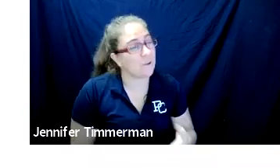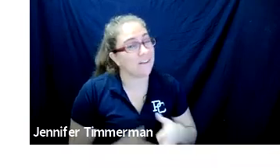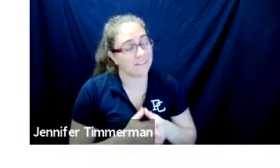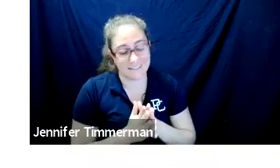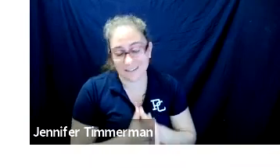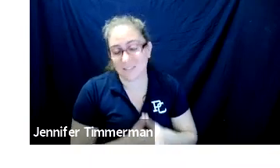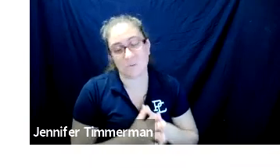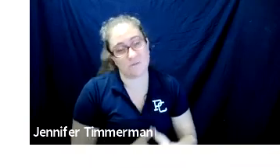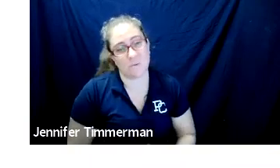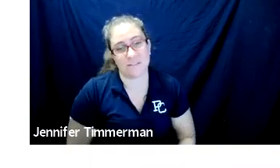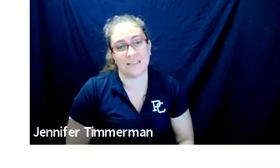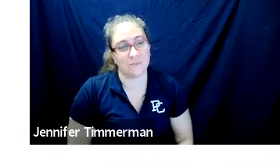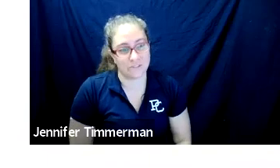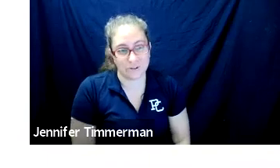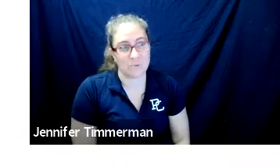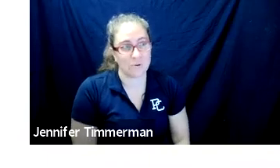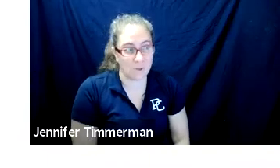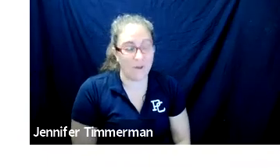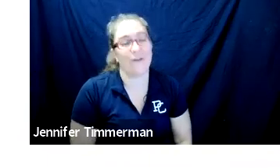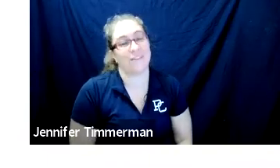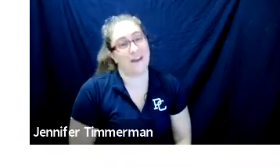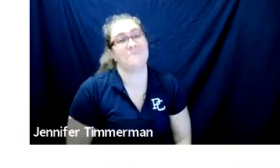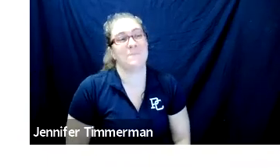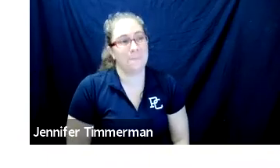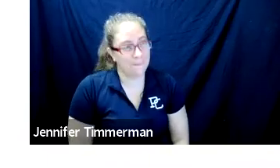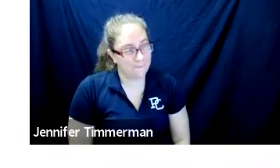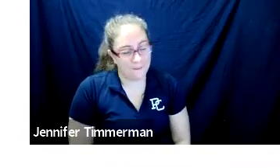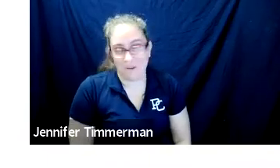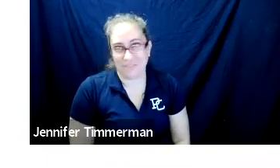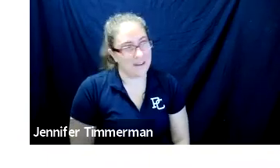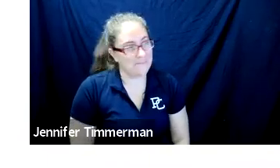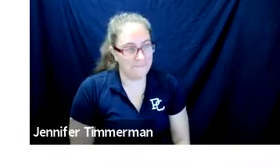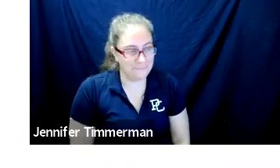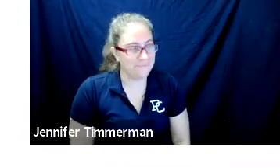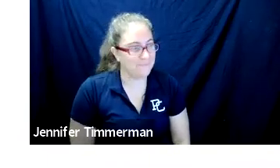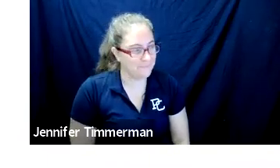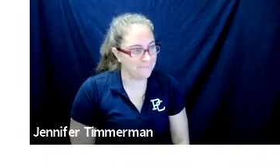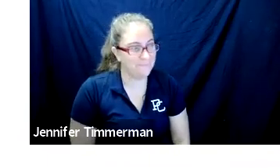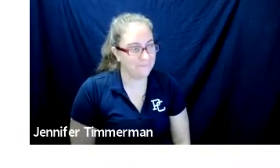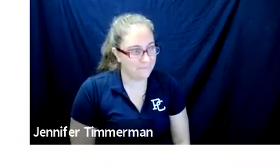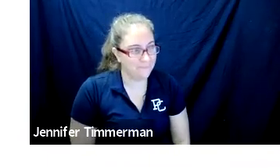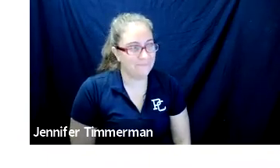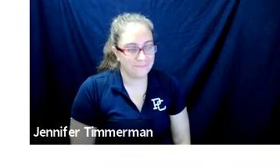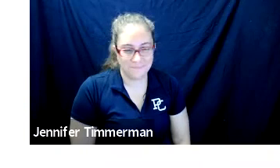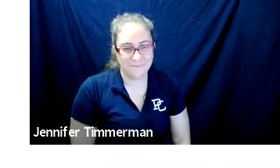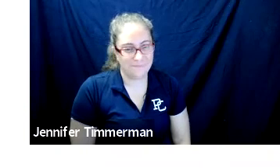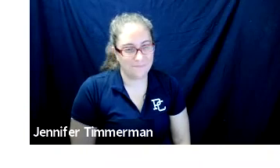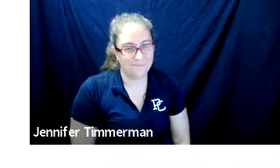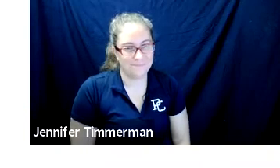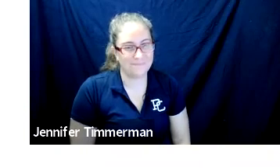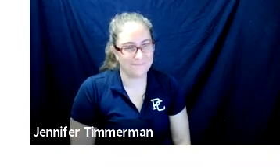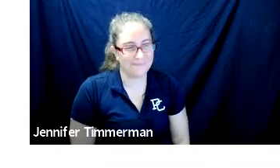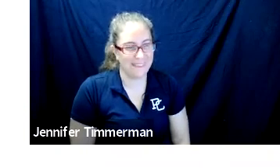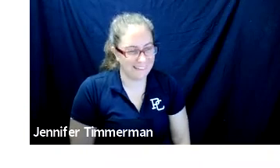for? We are desperate for more sign language interpreters all the time. All the time. Wow, what a cool